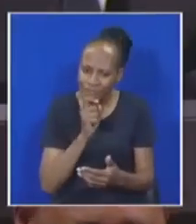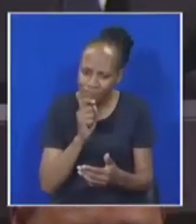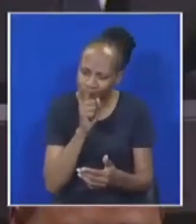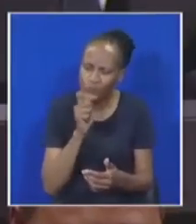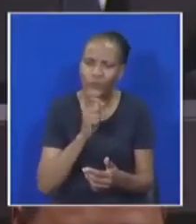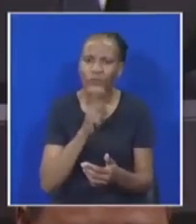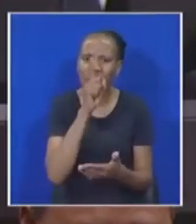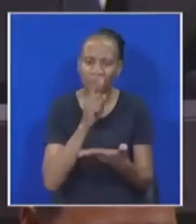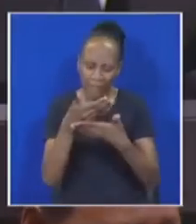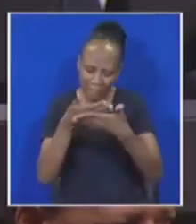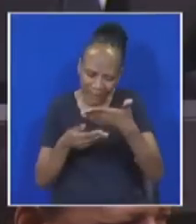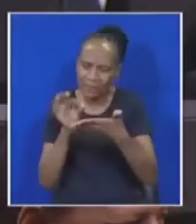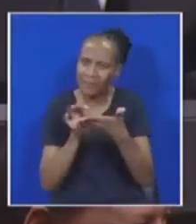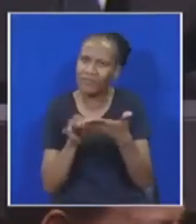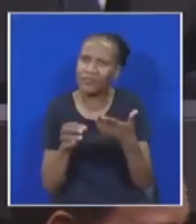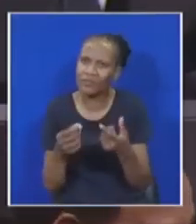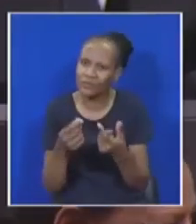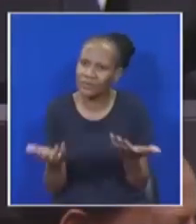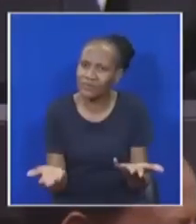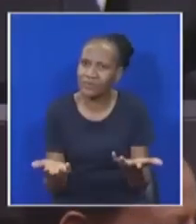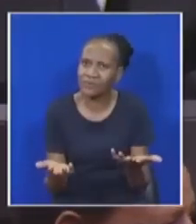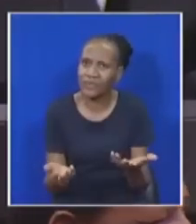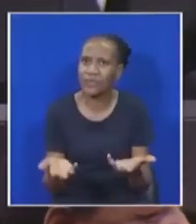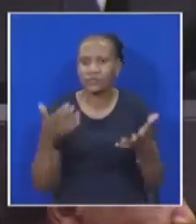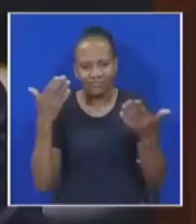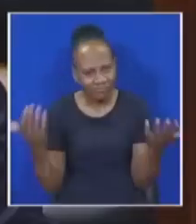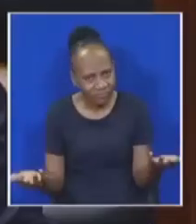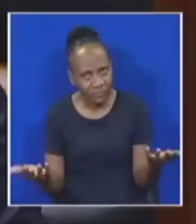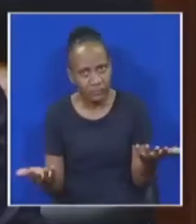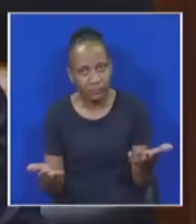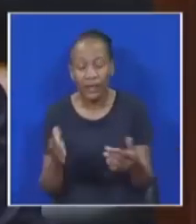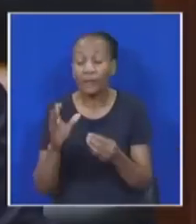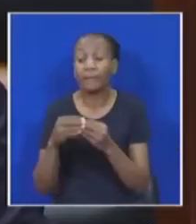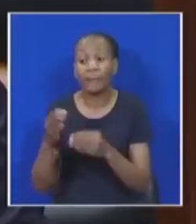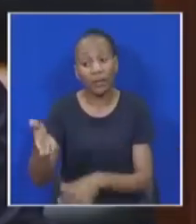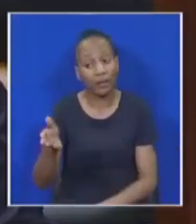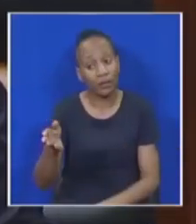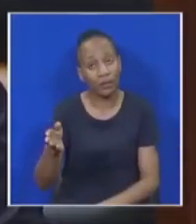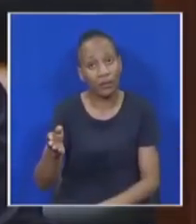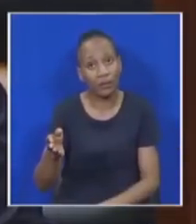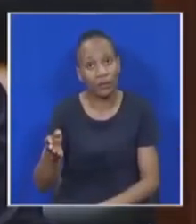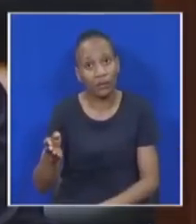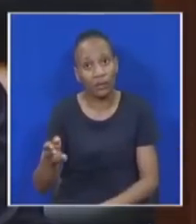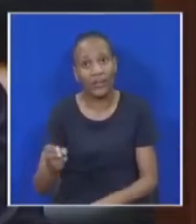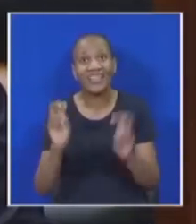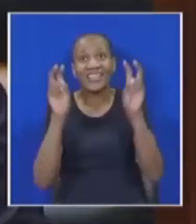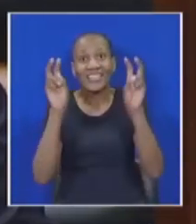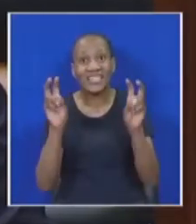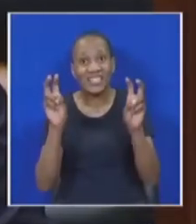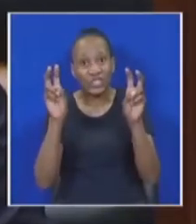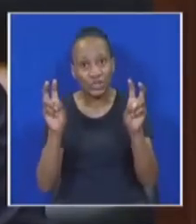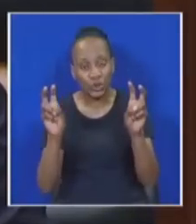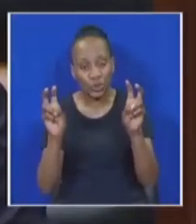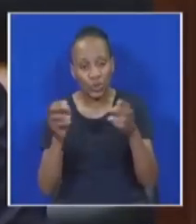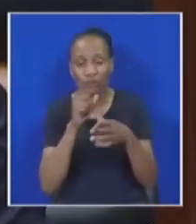of Honourable Member, Kuyama, Honourable Member, and so on. Honourable Member, the issue of the secret ballot,